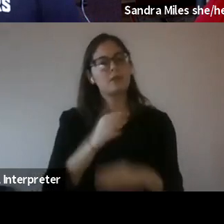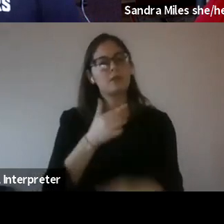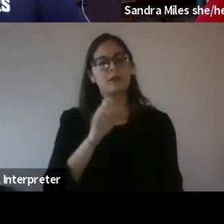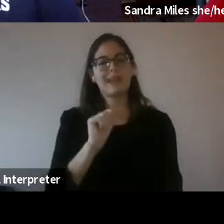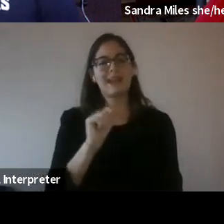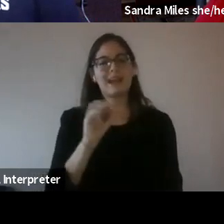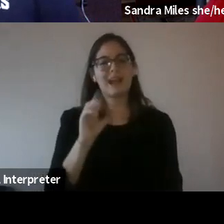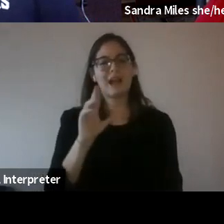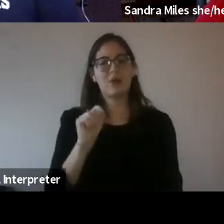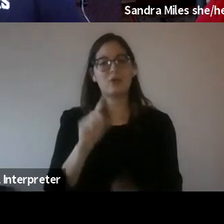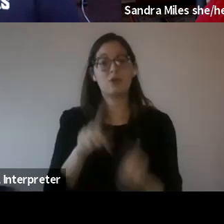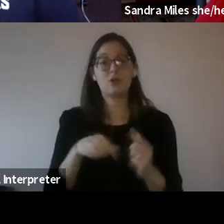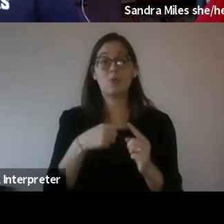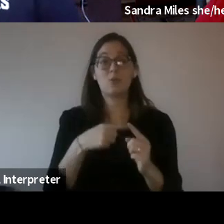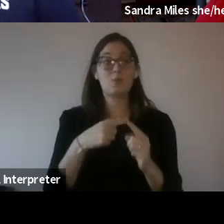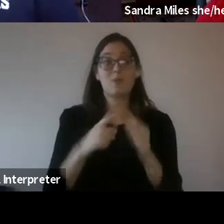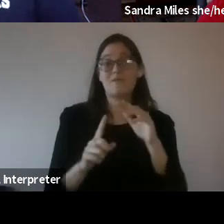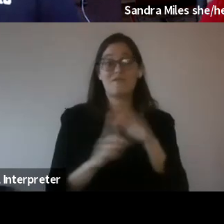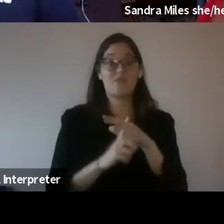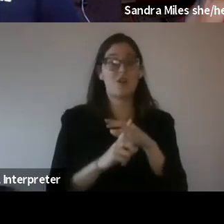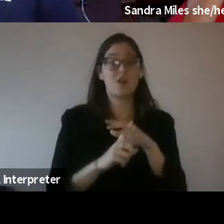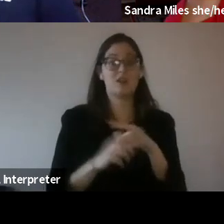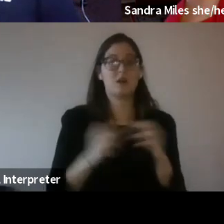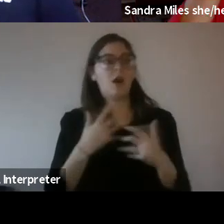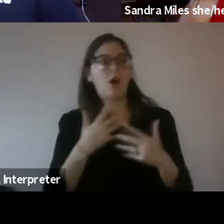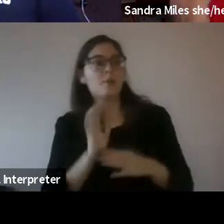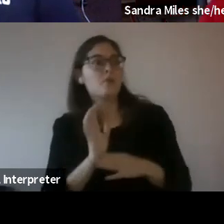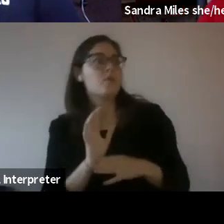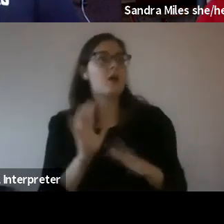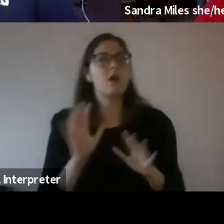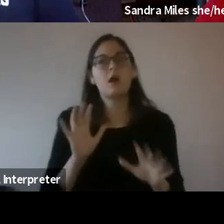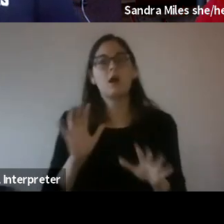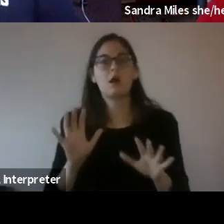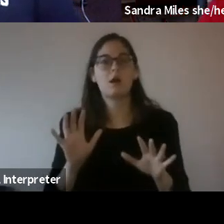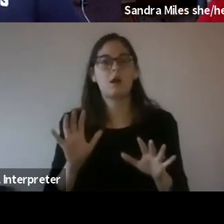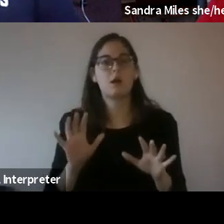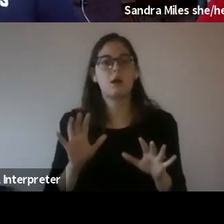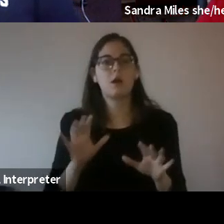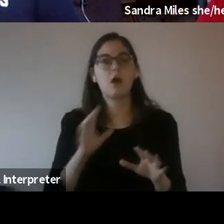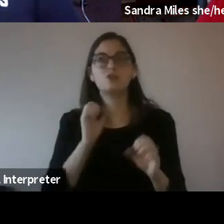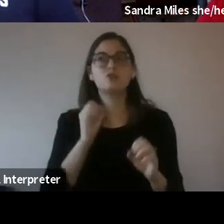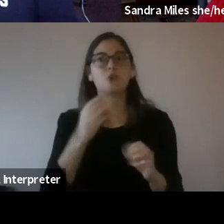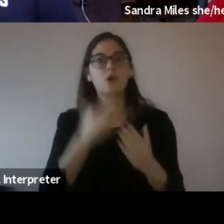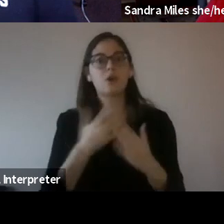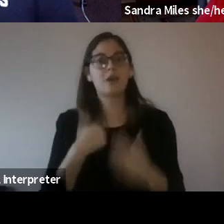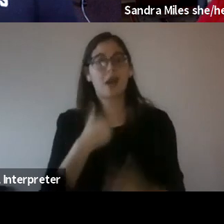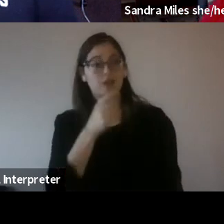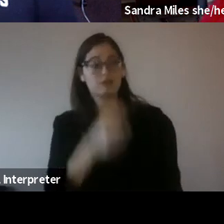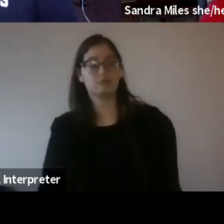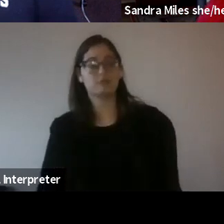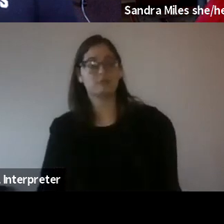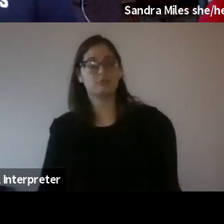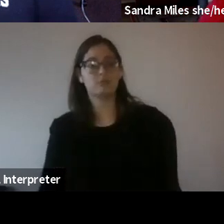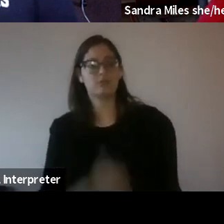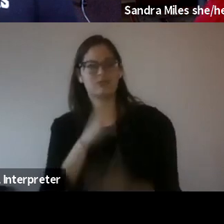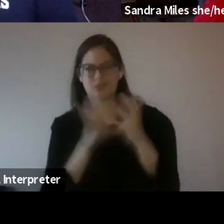first came out, everybody was like, it's a horror movie. People went to see it and like, oh my God, it's so good. And I watched it and I was like, I was confused. I was